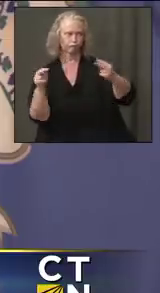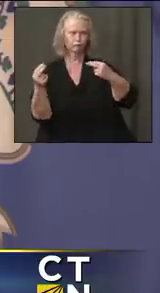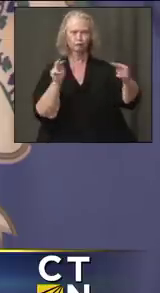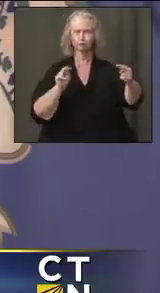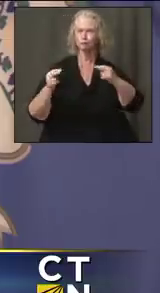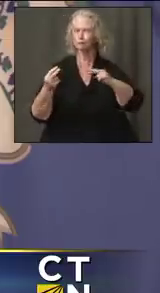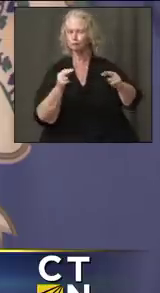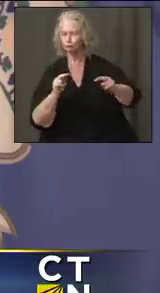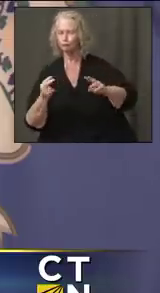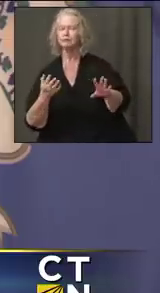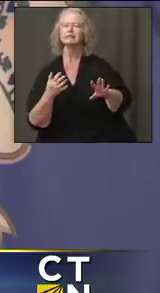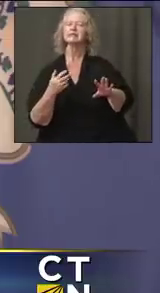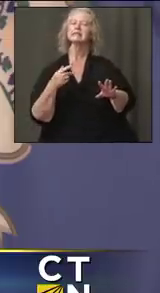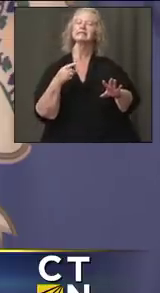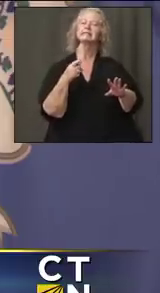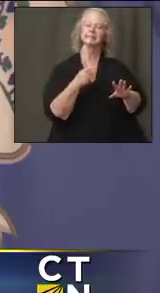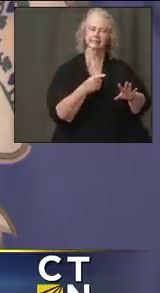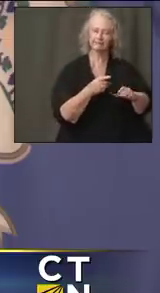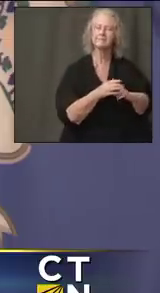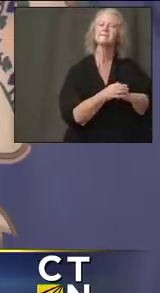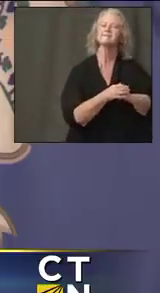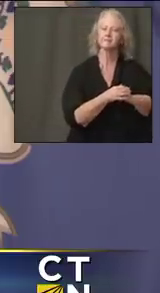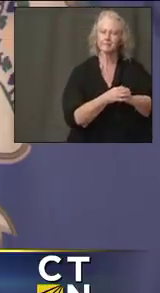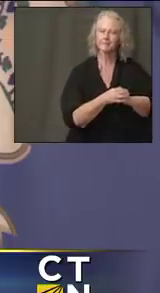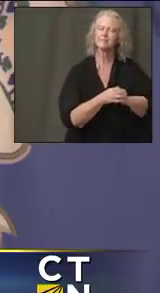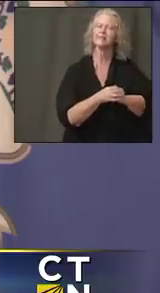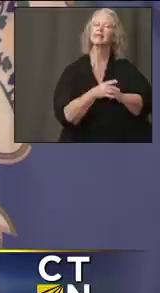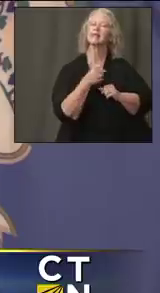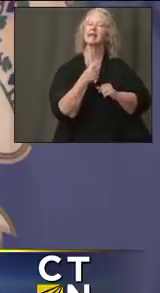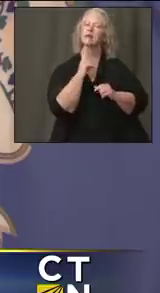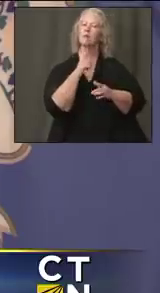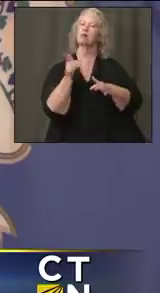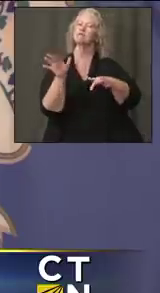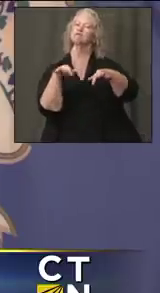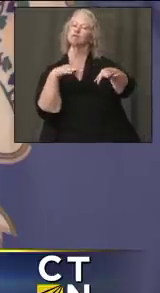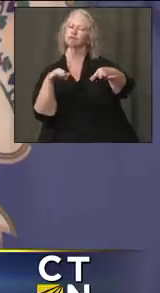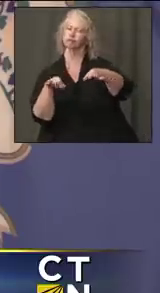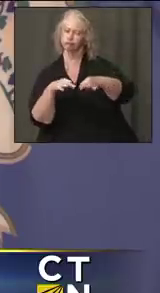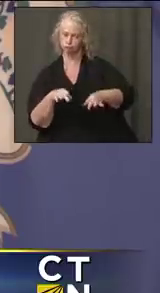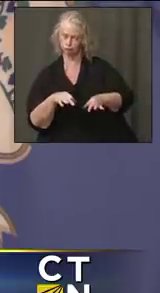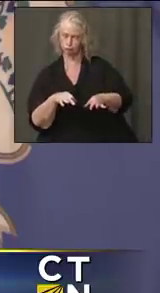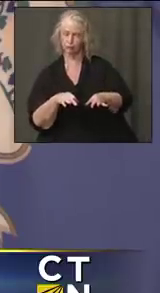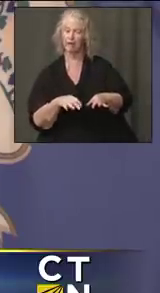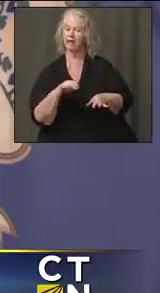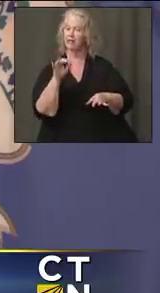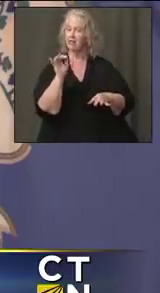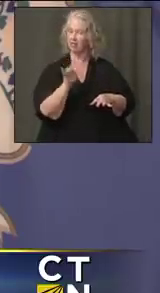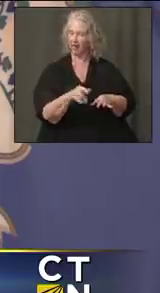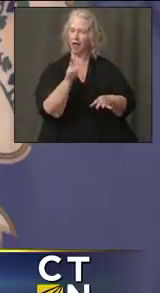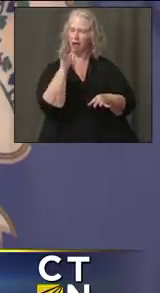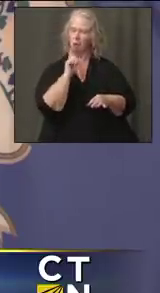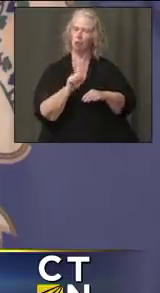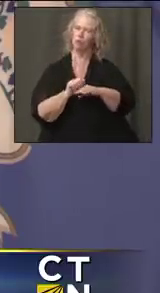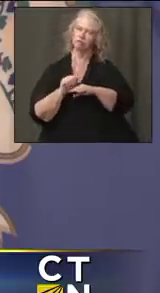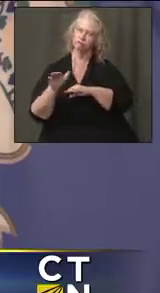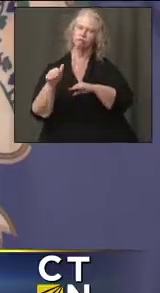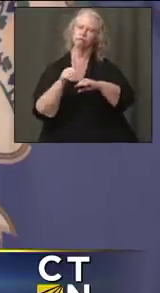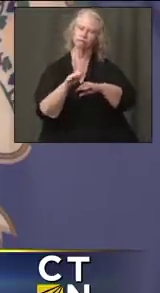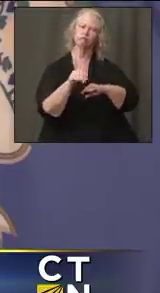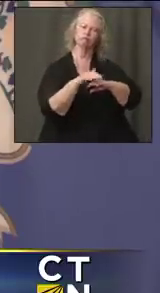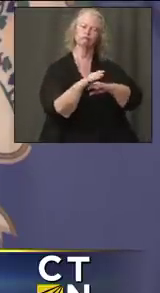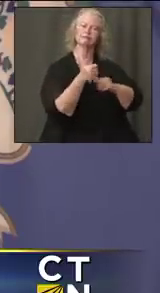is based upon the presentation he'll give you, is that will then be sent to each of the districts, each of the